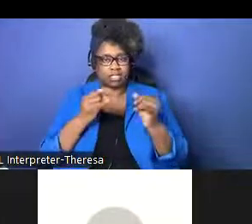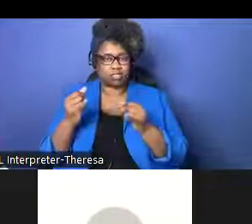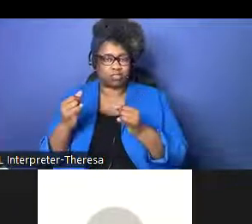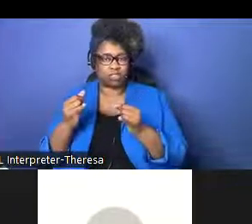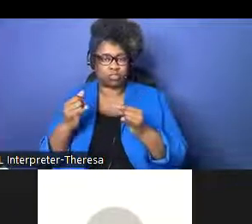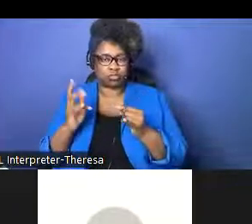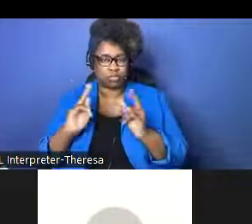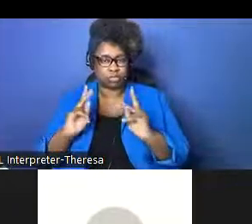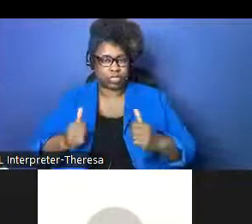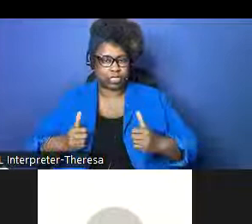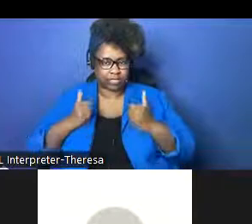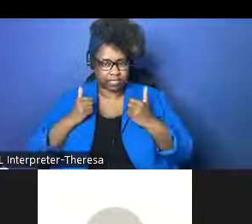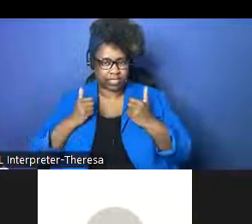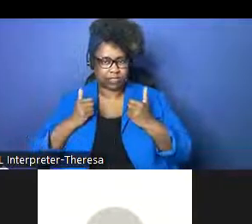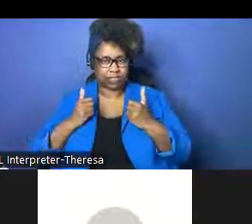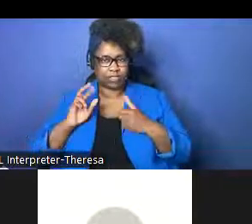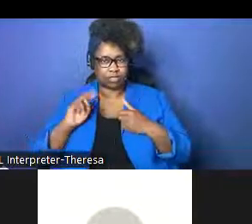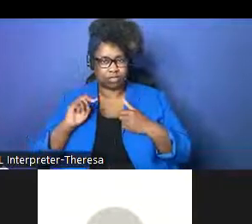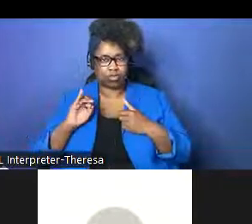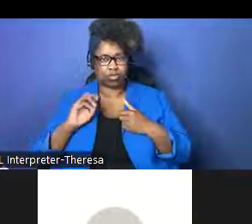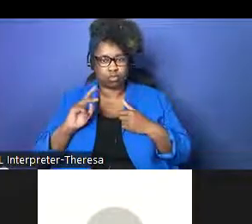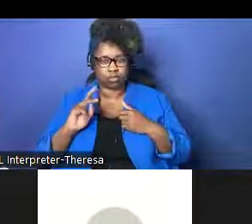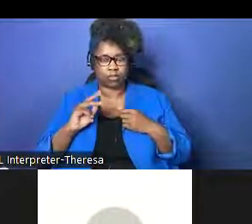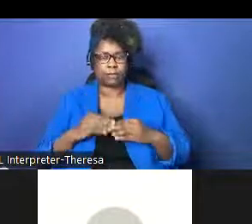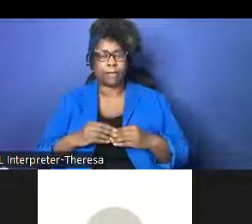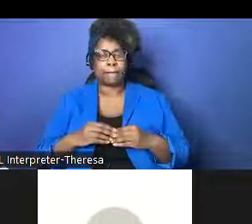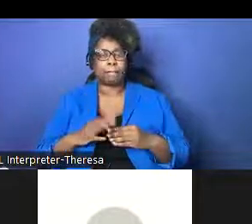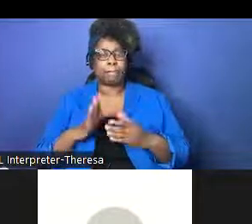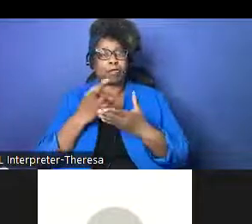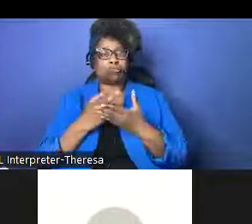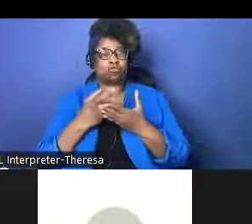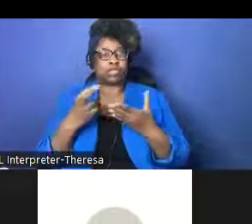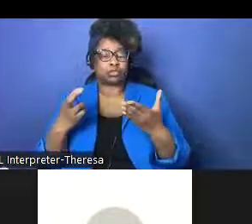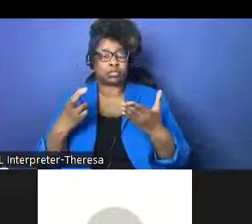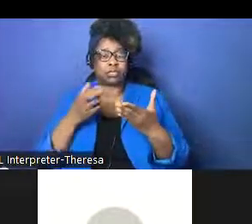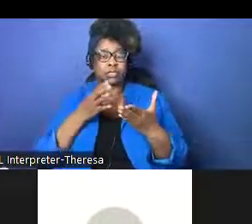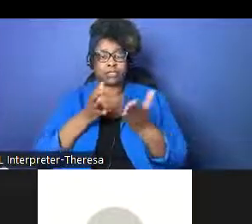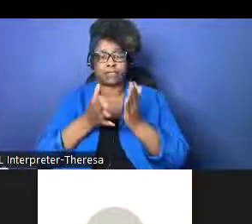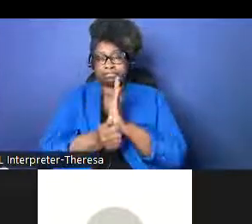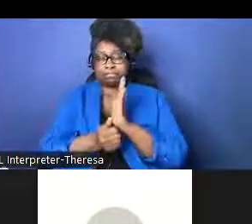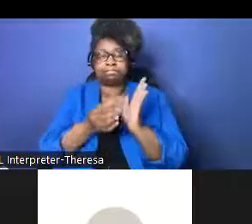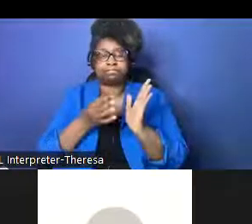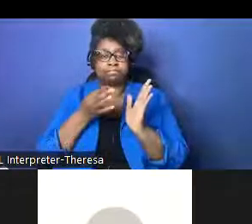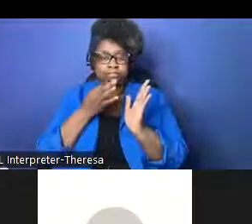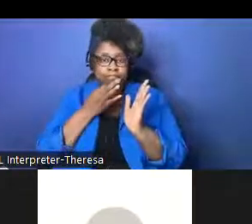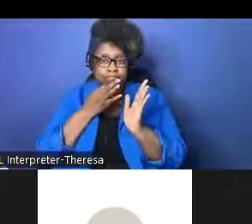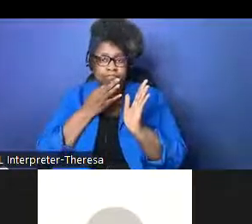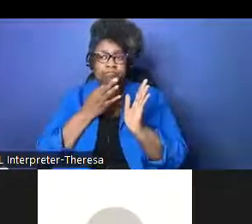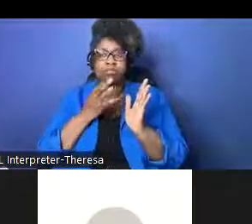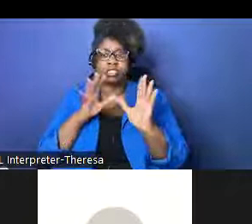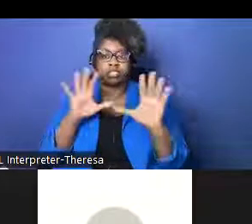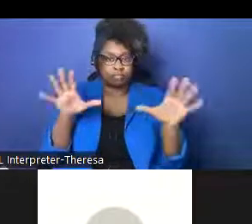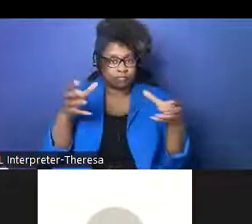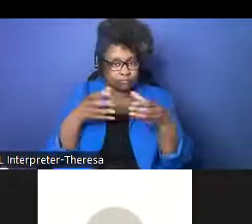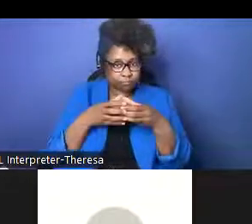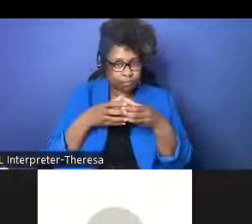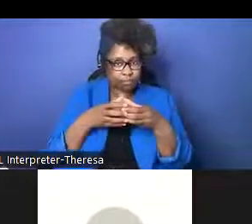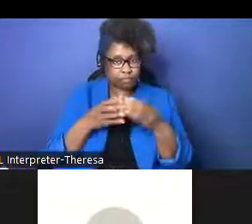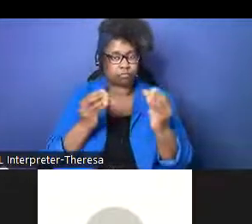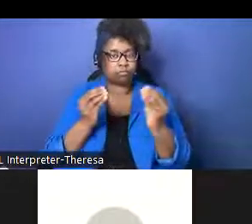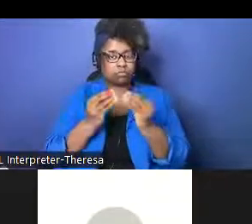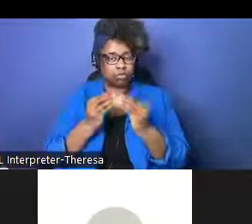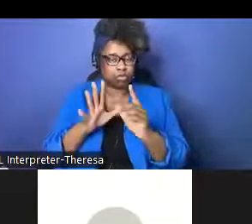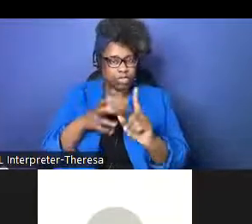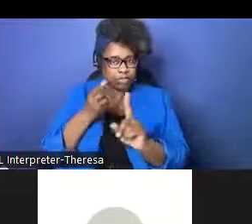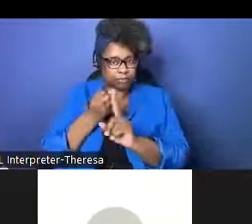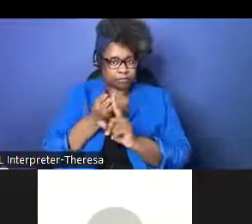this scenario as banding together resources and expertise for greater opportunities for action and impact. We also